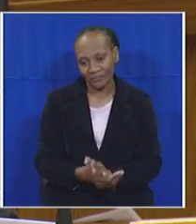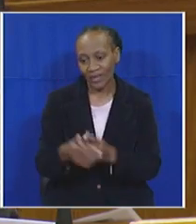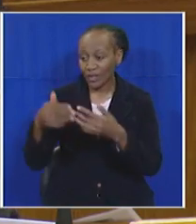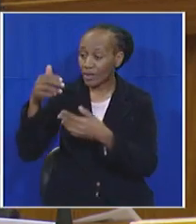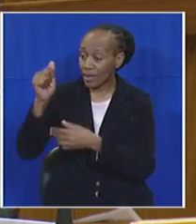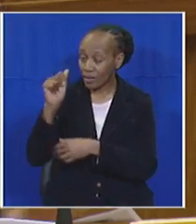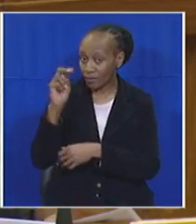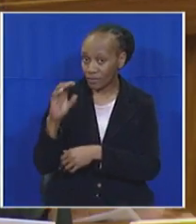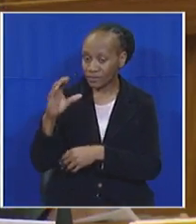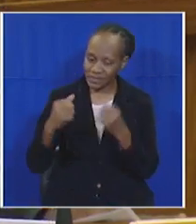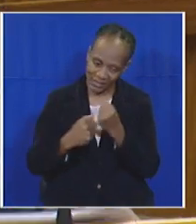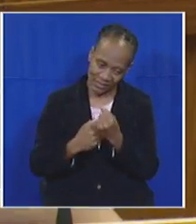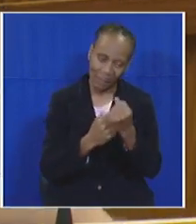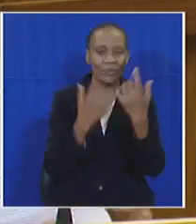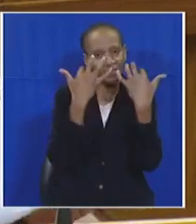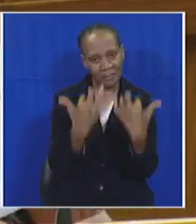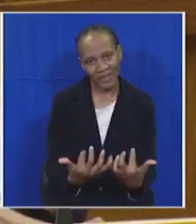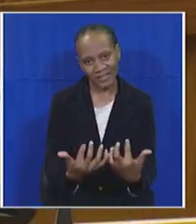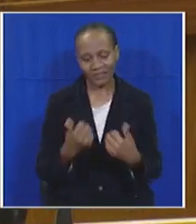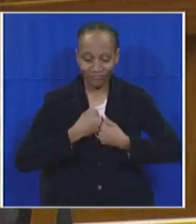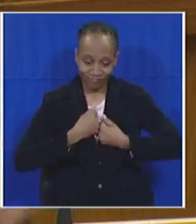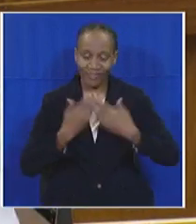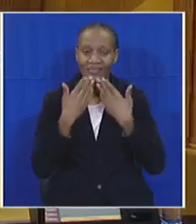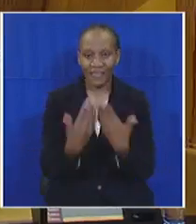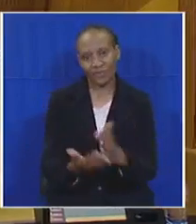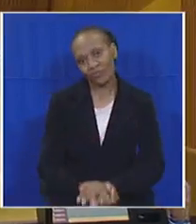chairperson support this budget vote. I thank you.